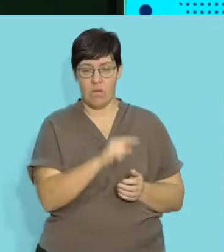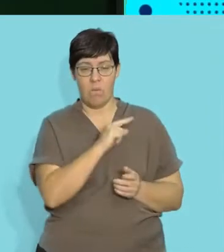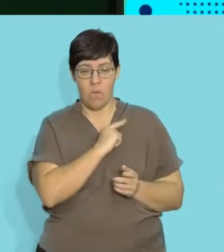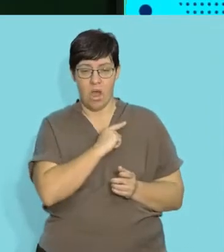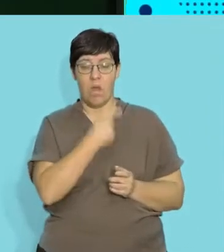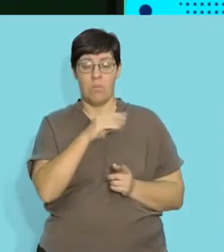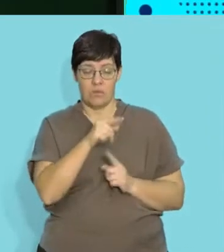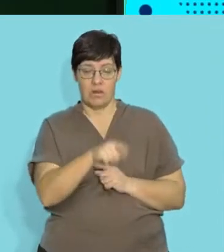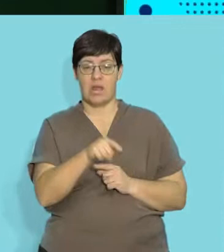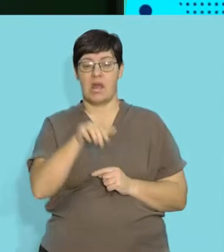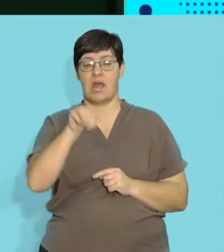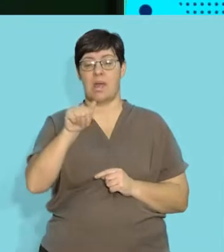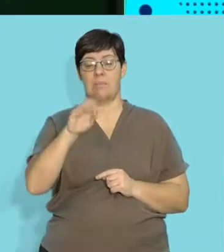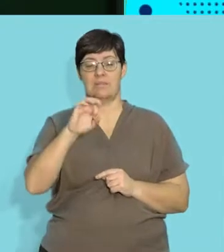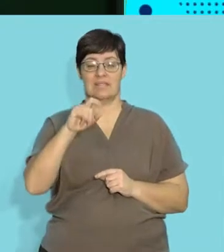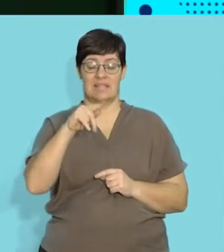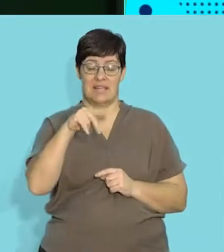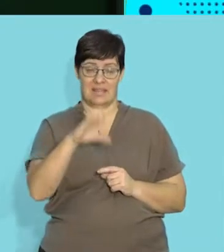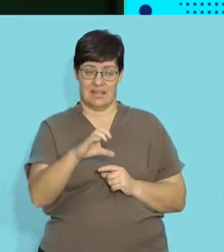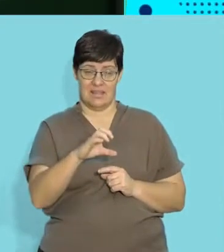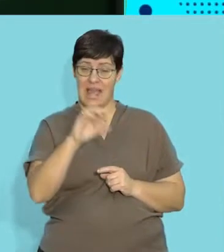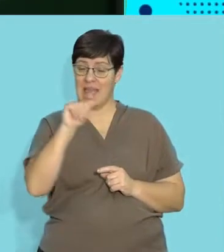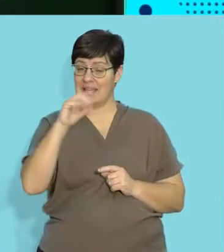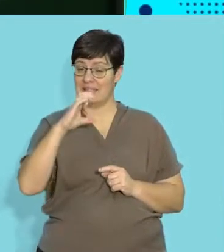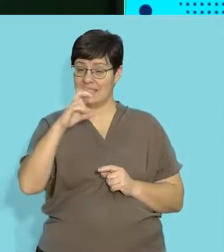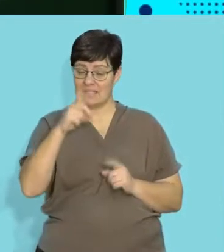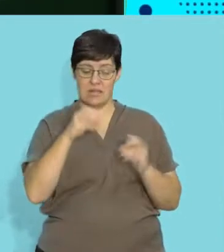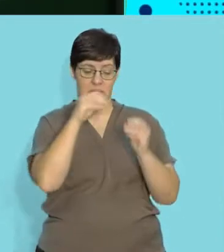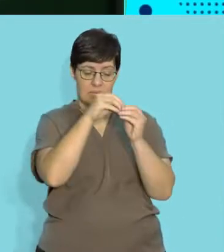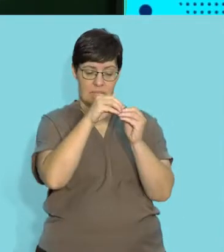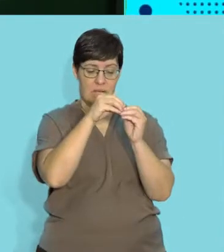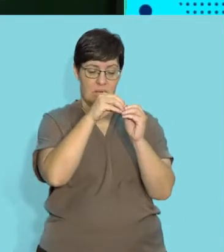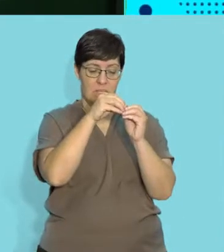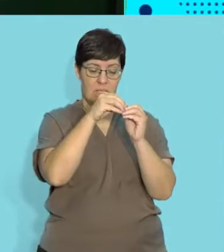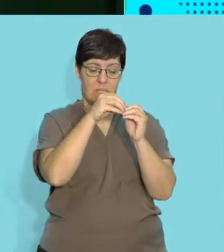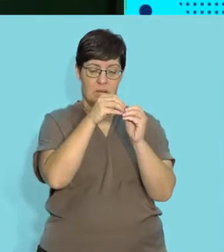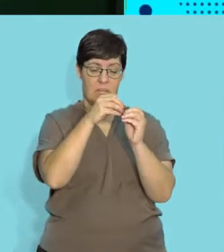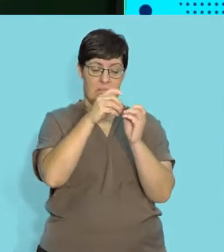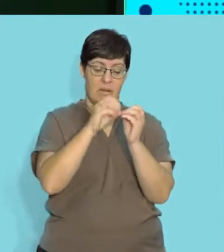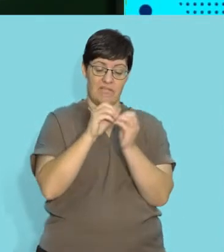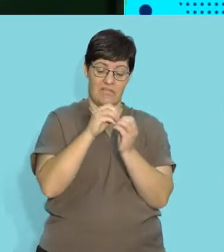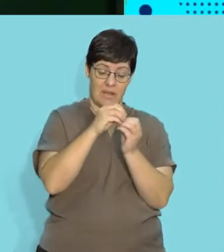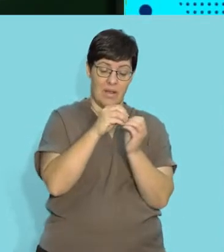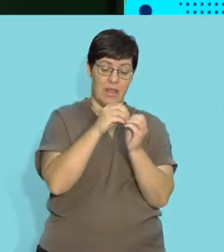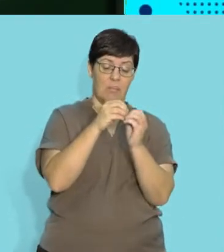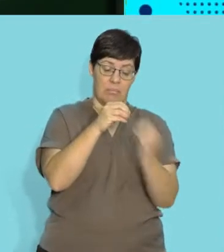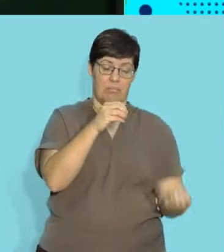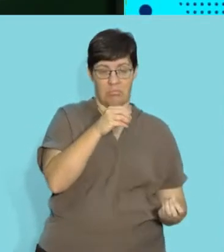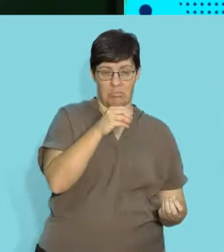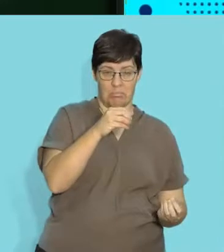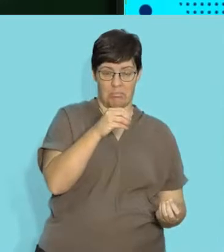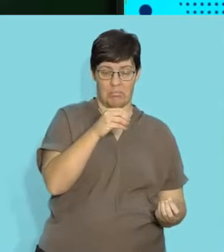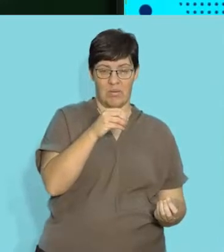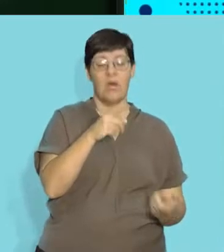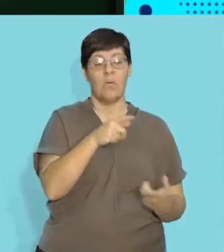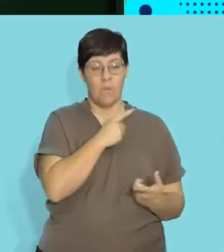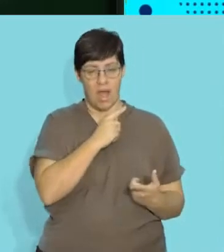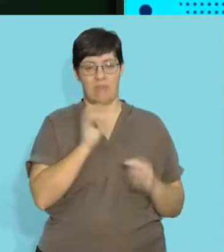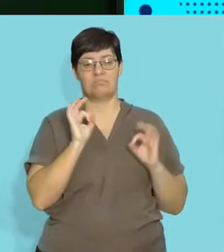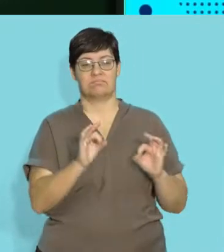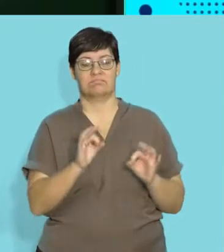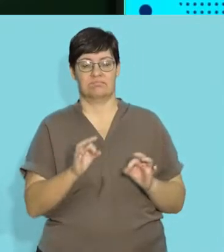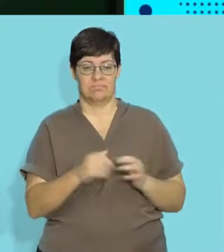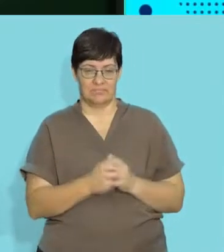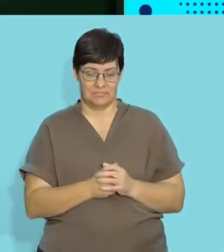naturally, and that's because there's a hormone called abscisic acid that causes this to actually break off and fall when